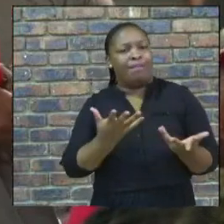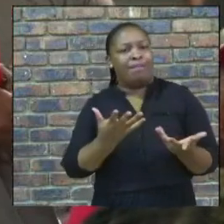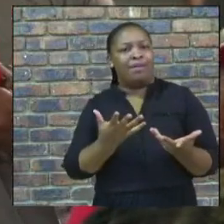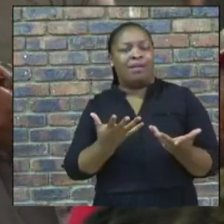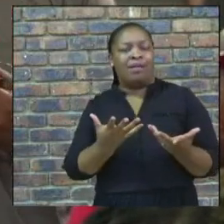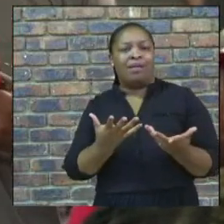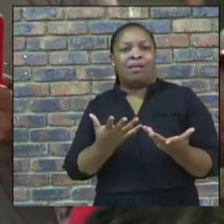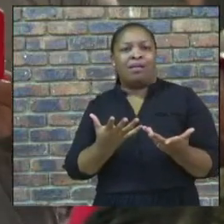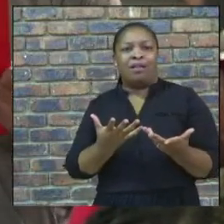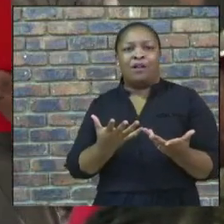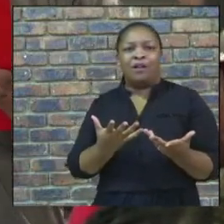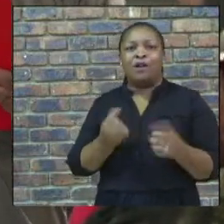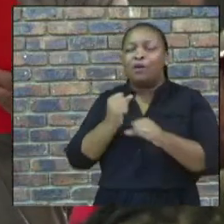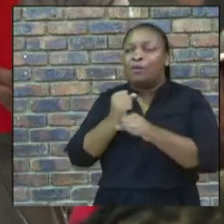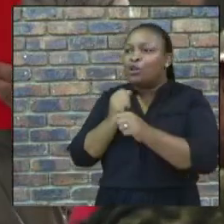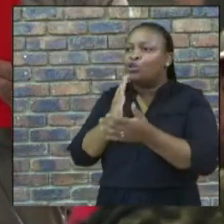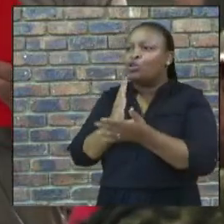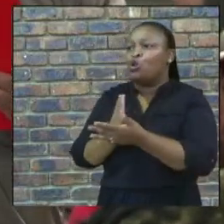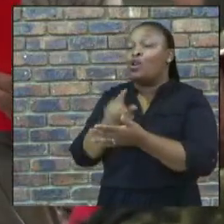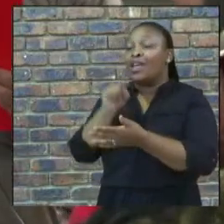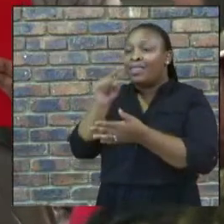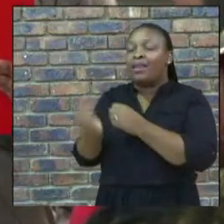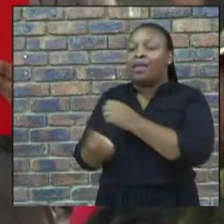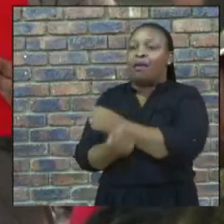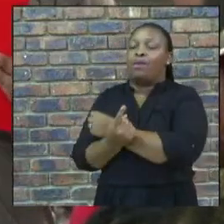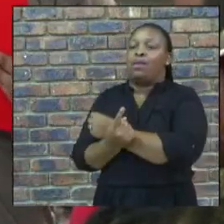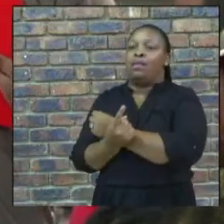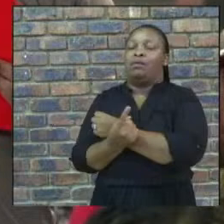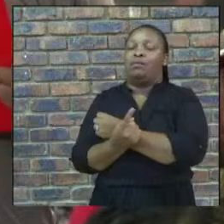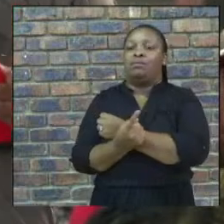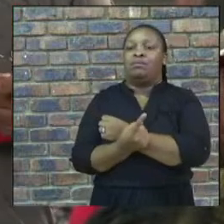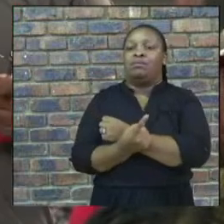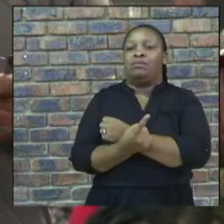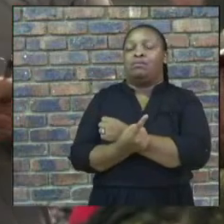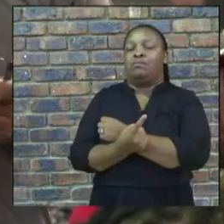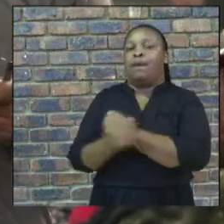show. The last part.